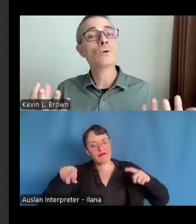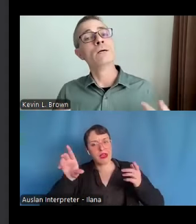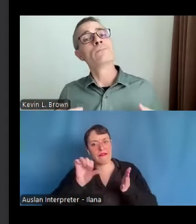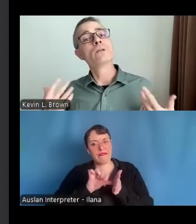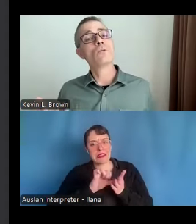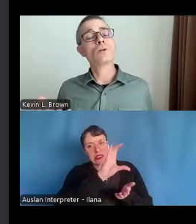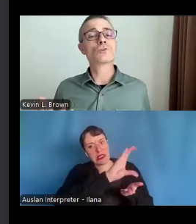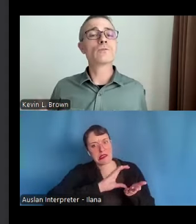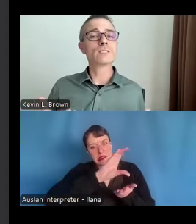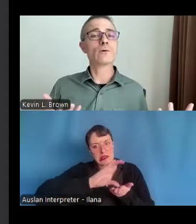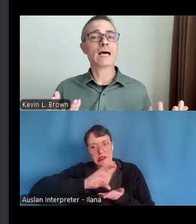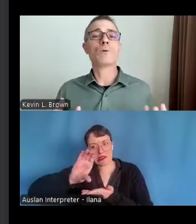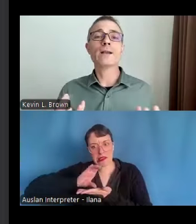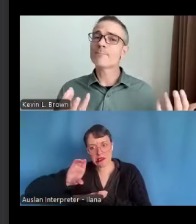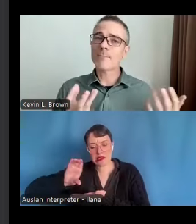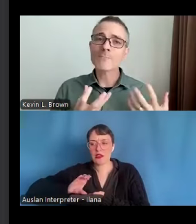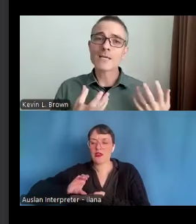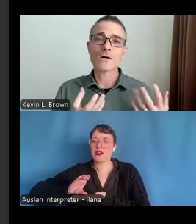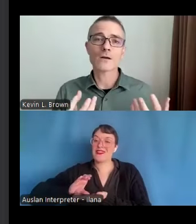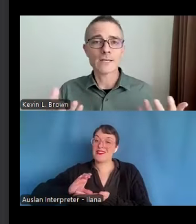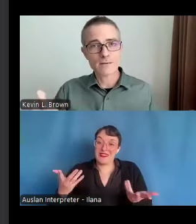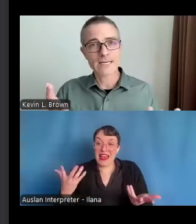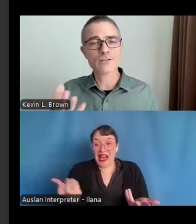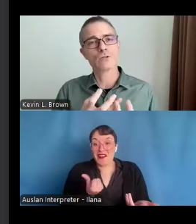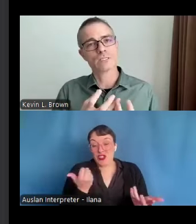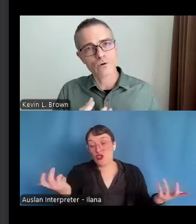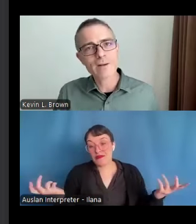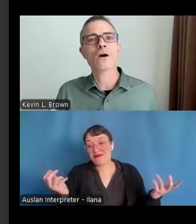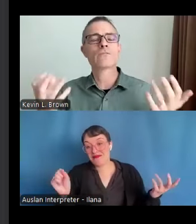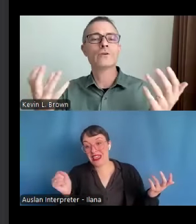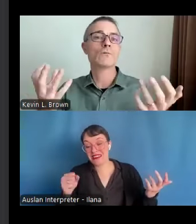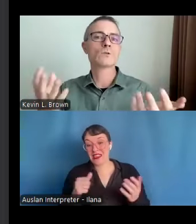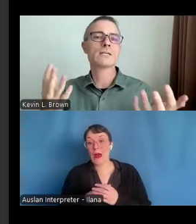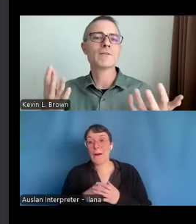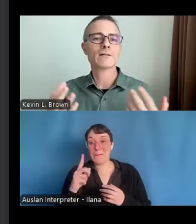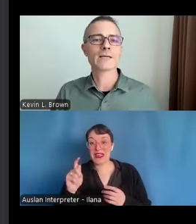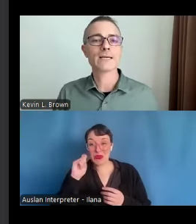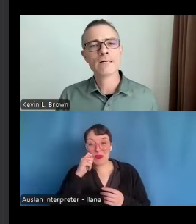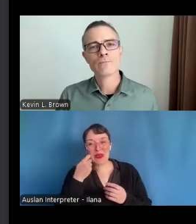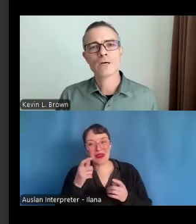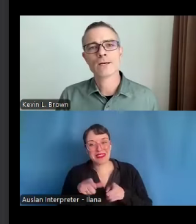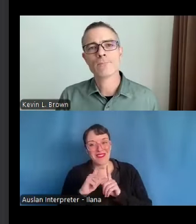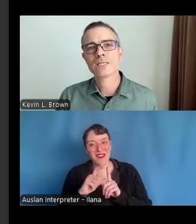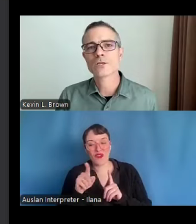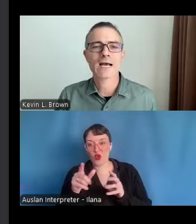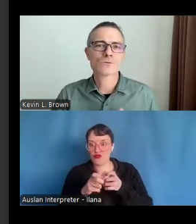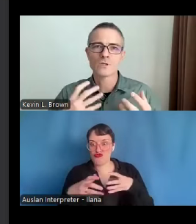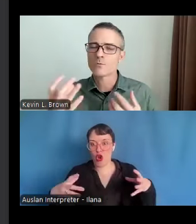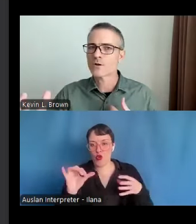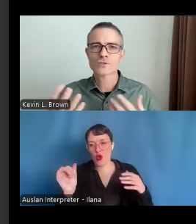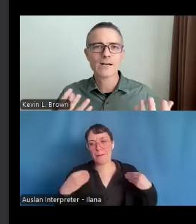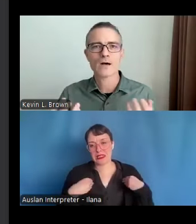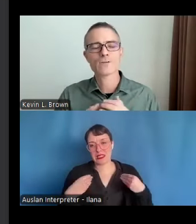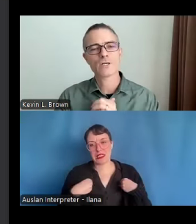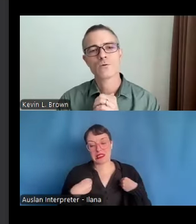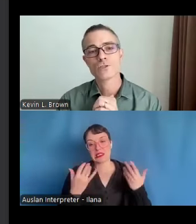to. The truth is, though, at that point, it might be hard, and the data shows it's going to be hard for you to grow significantly. And so that's really where